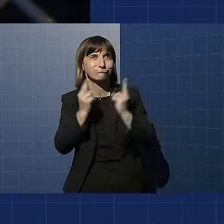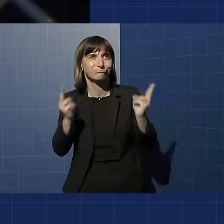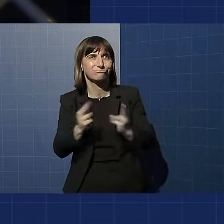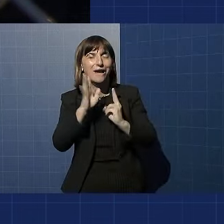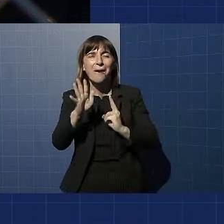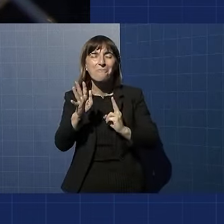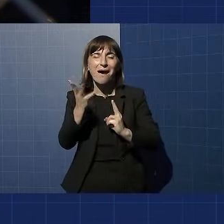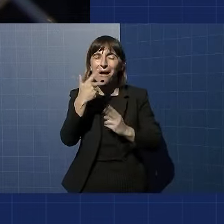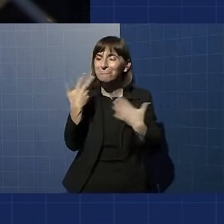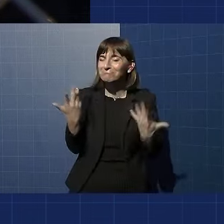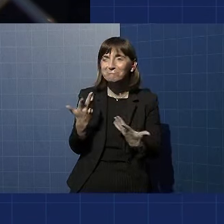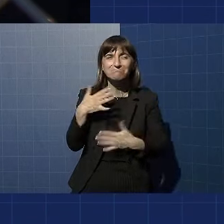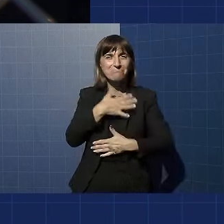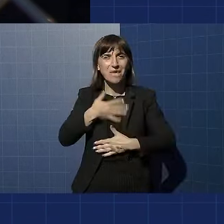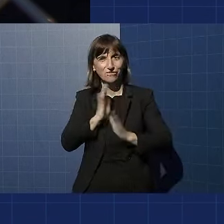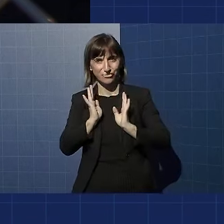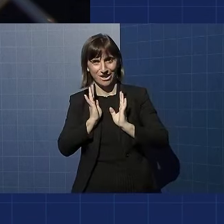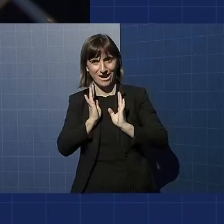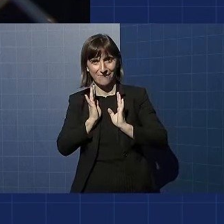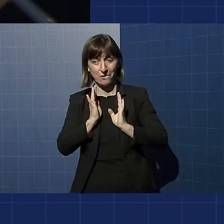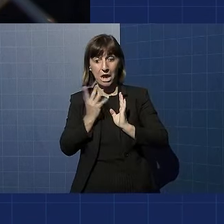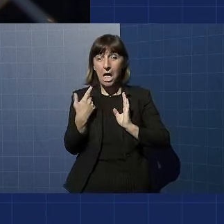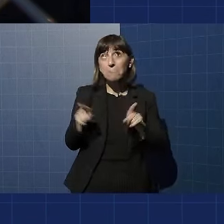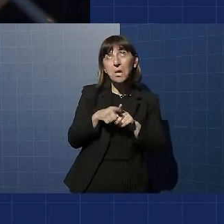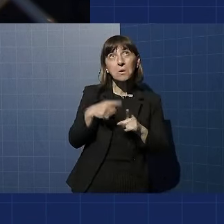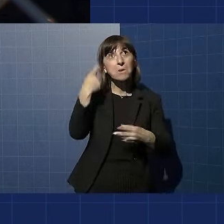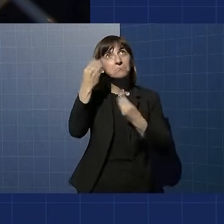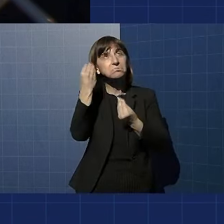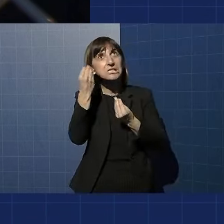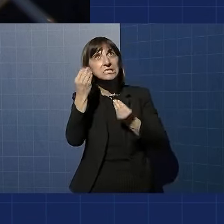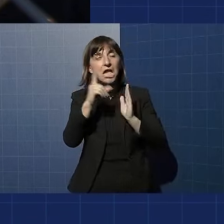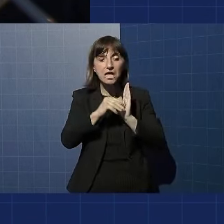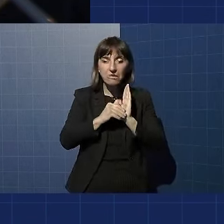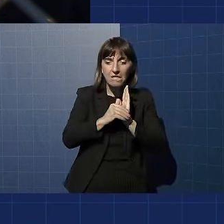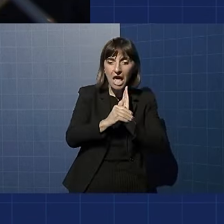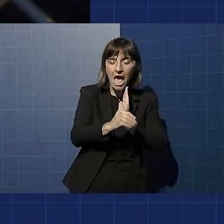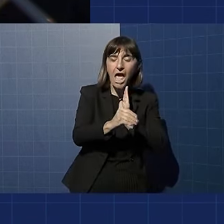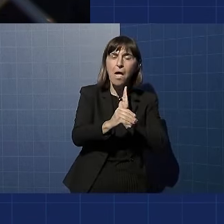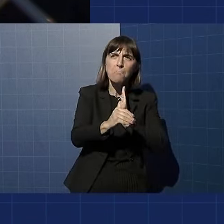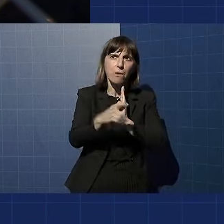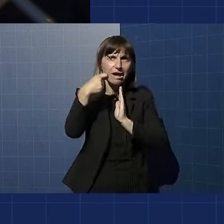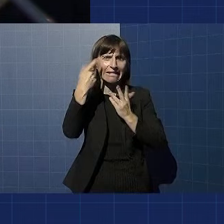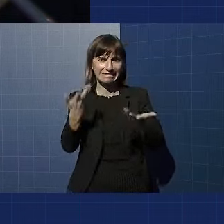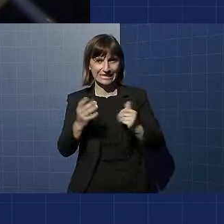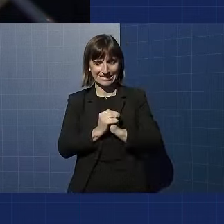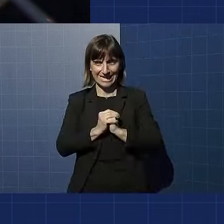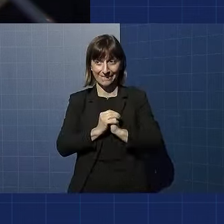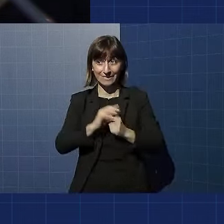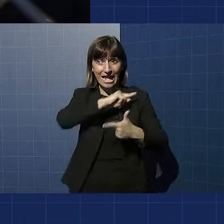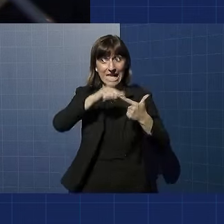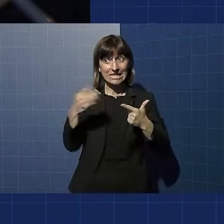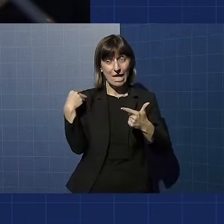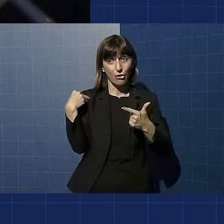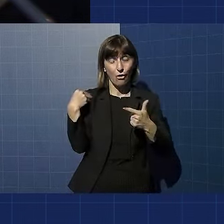It's a bit relaxing even. How can you become an astronaut? That's a good question. I think today you see many more people going